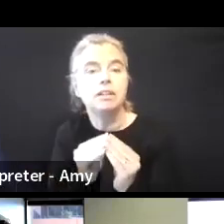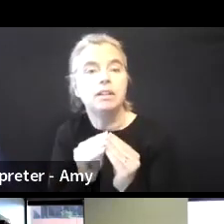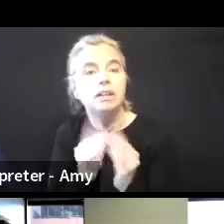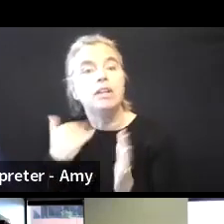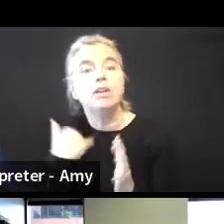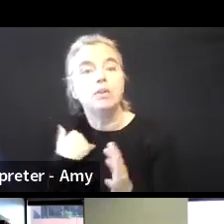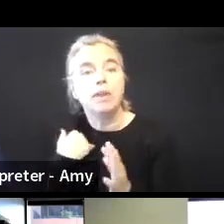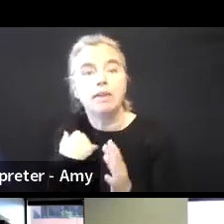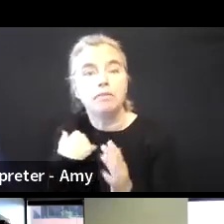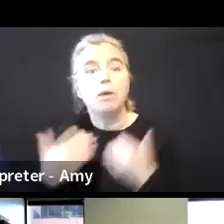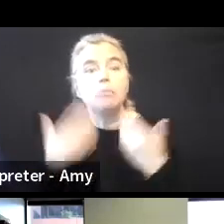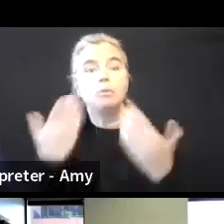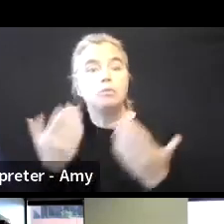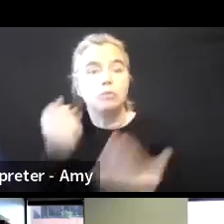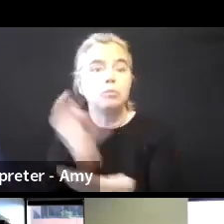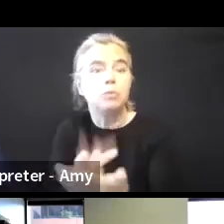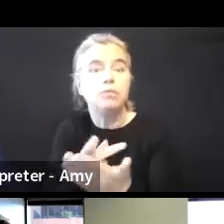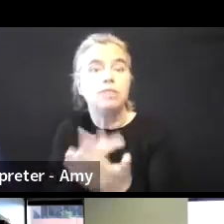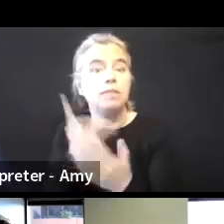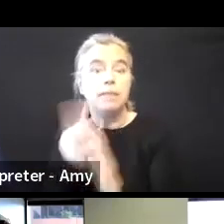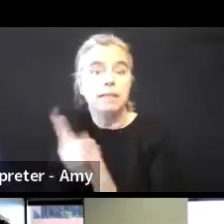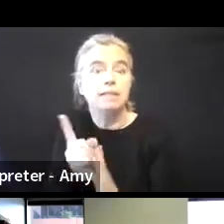these minutes in the regular meeting?